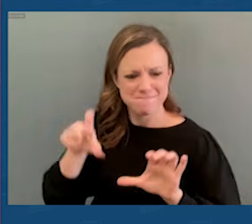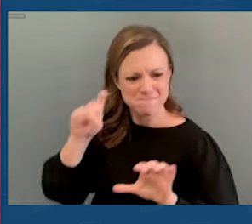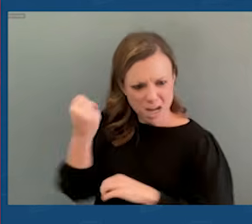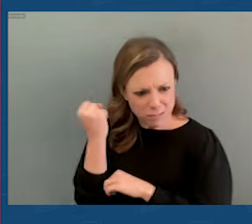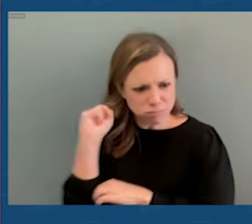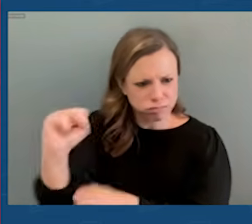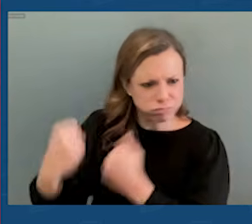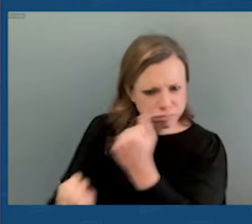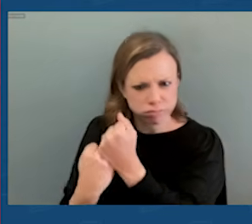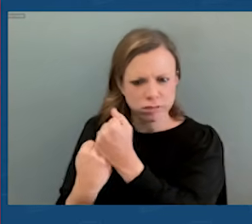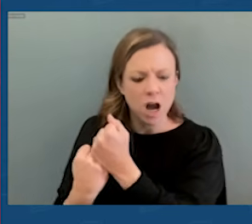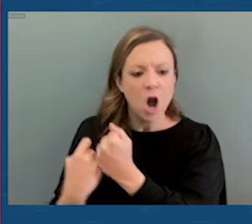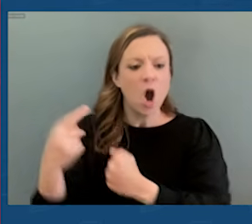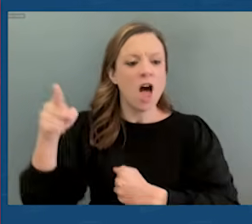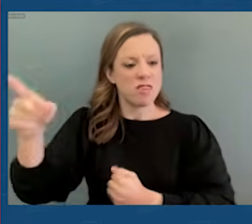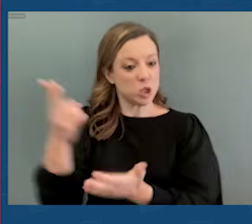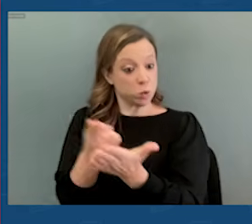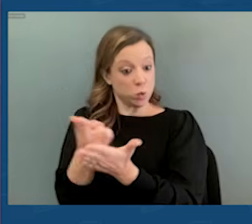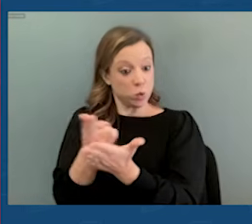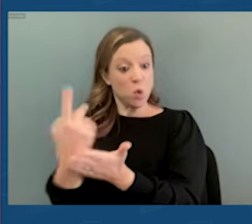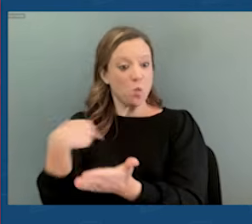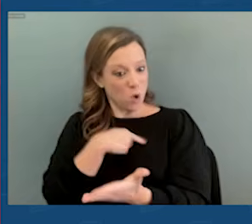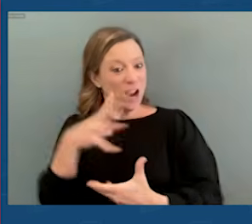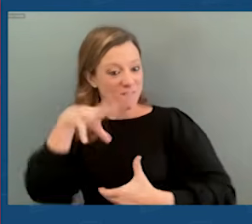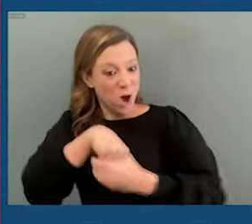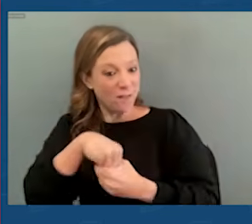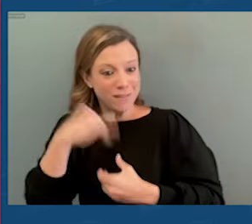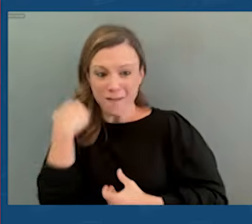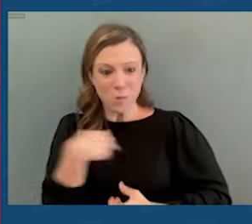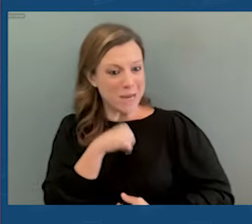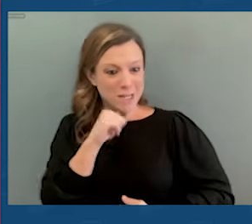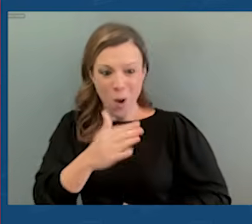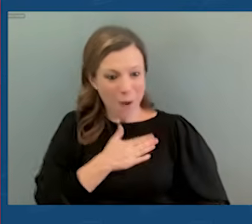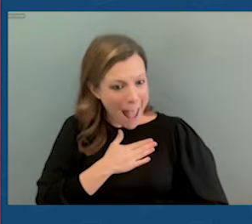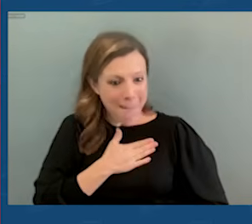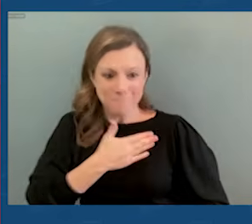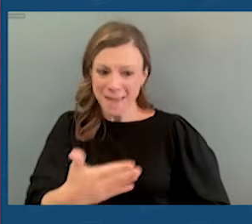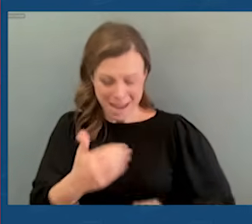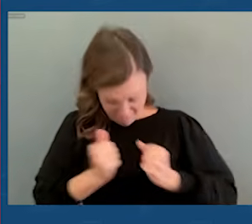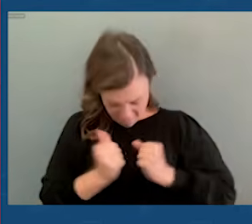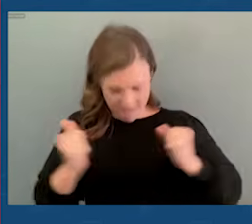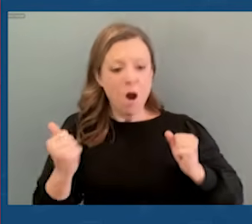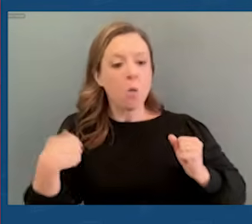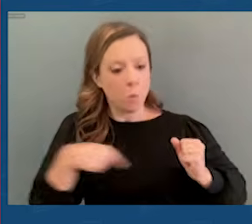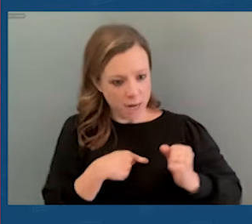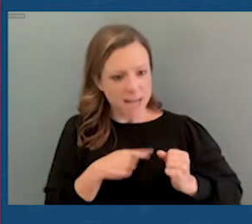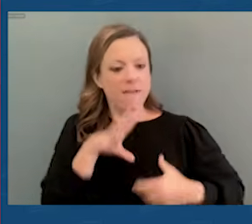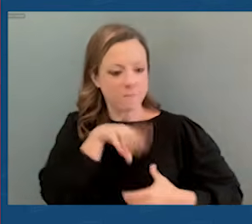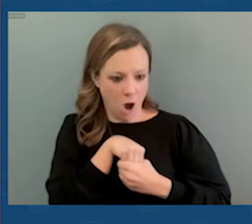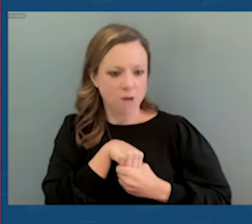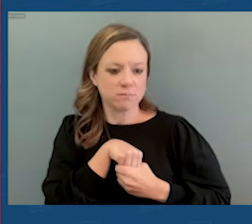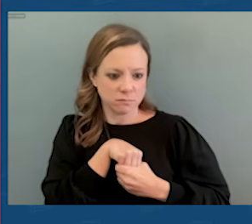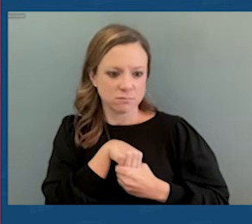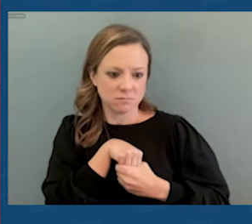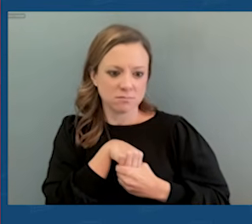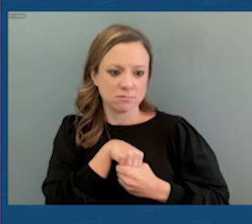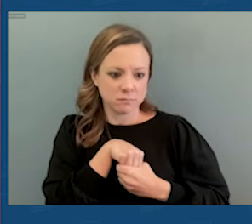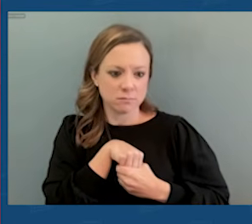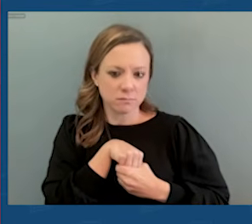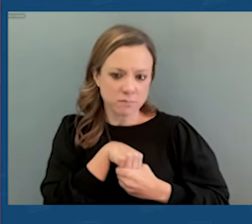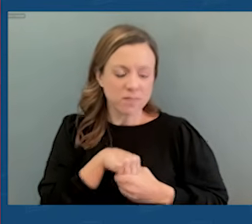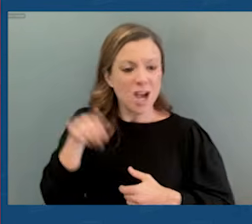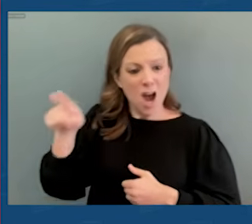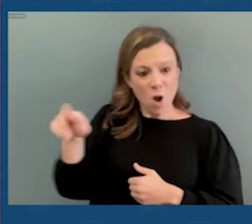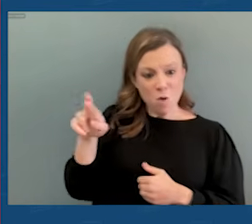and names us as complicit if we do not openly and honestly address it. On issues of race, New York has